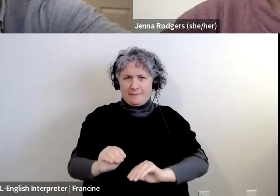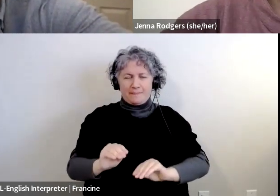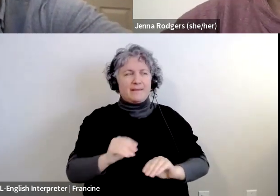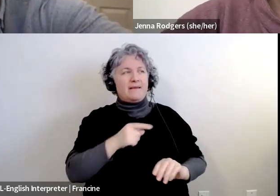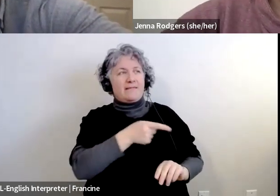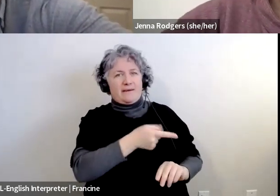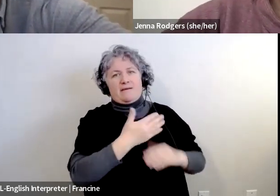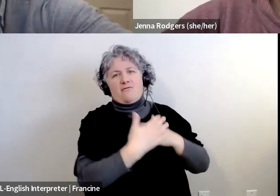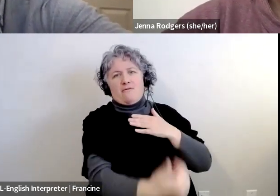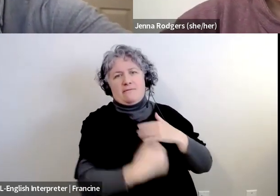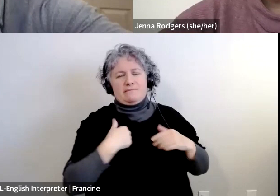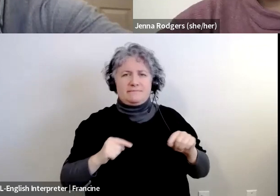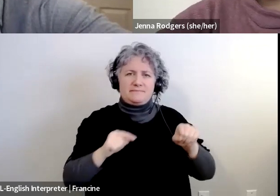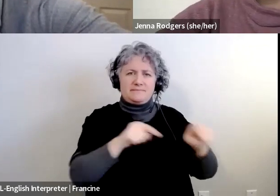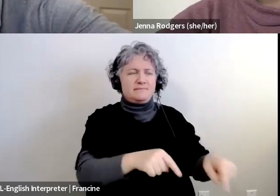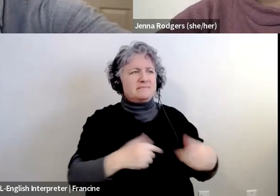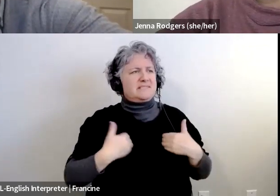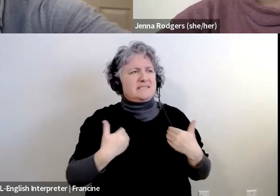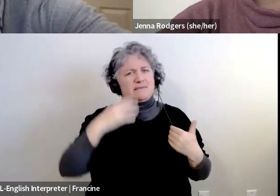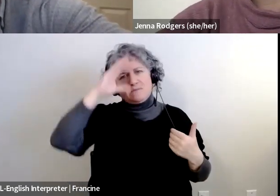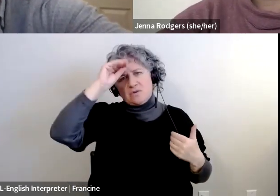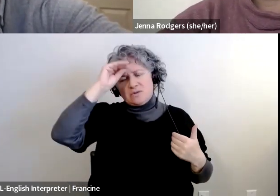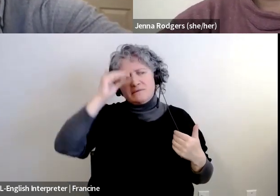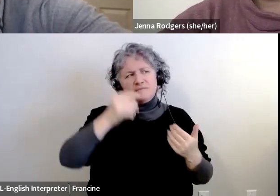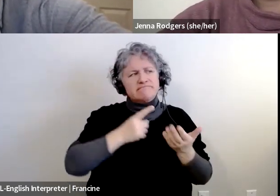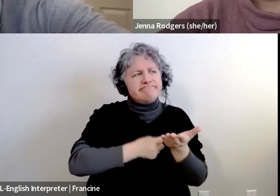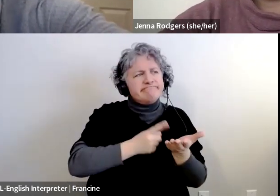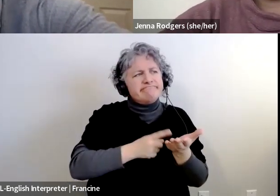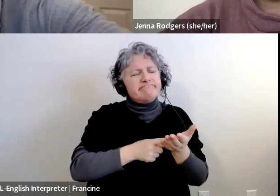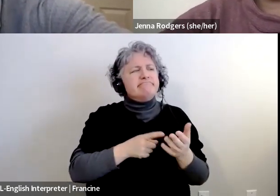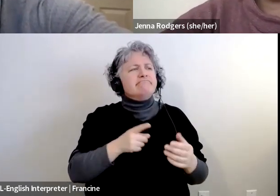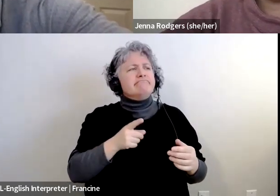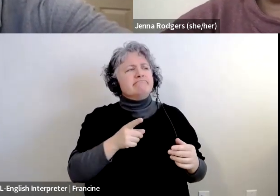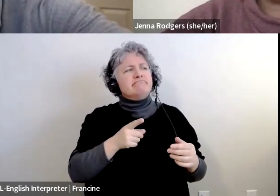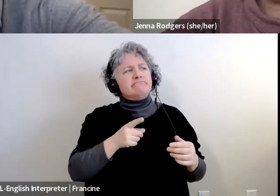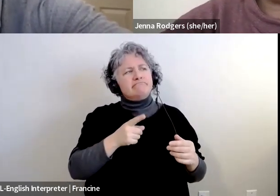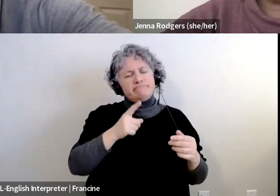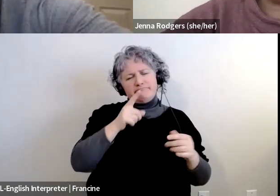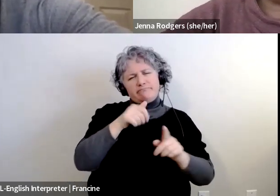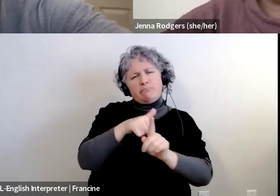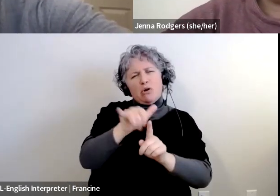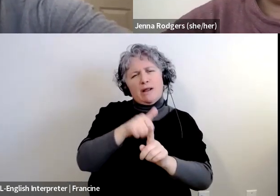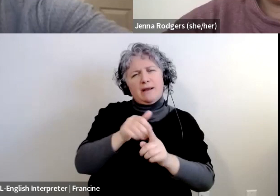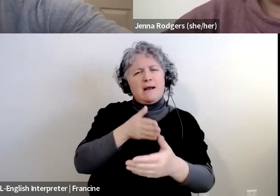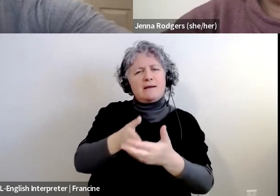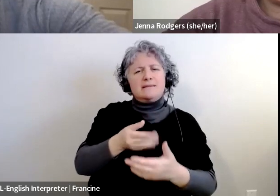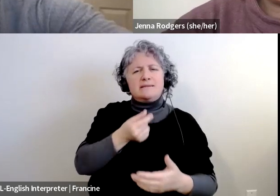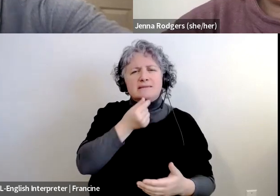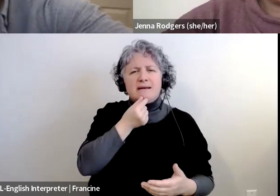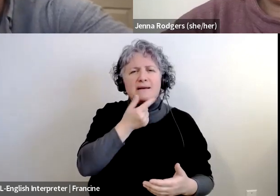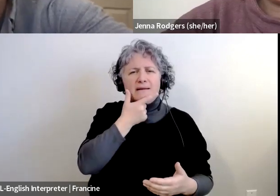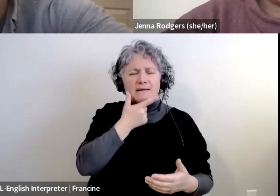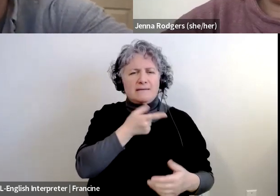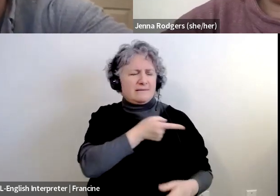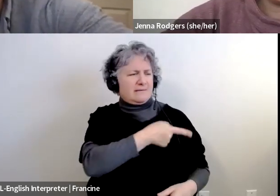with young boys around circumstances of homophobic bullying. And coming in to work with